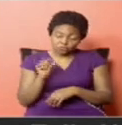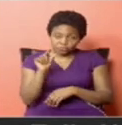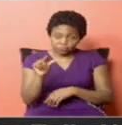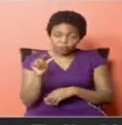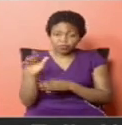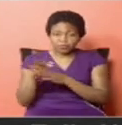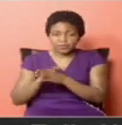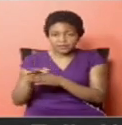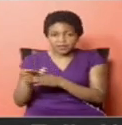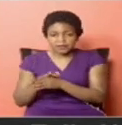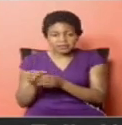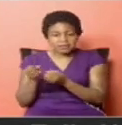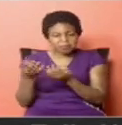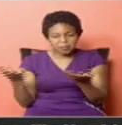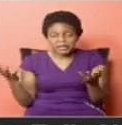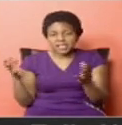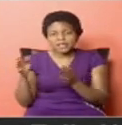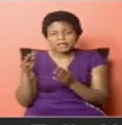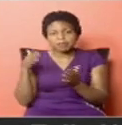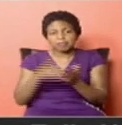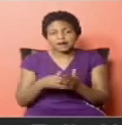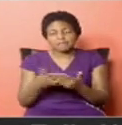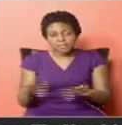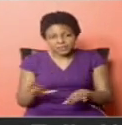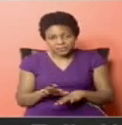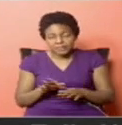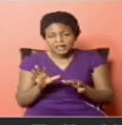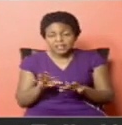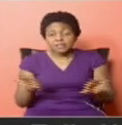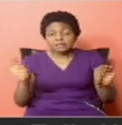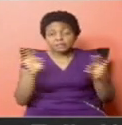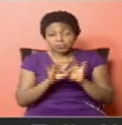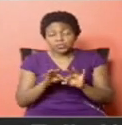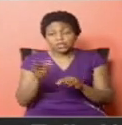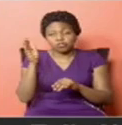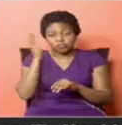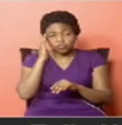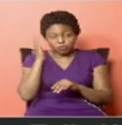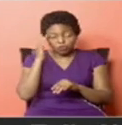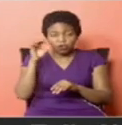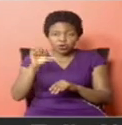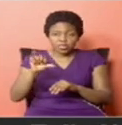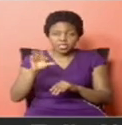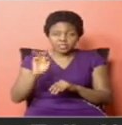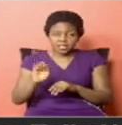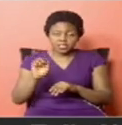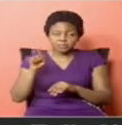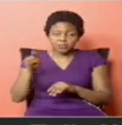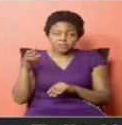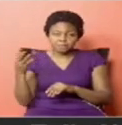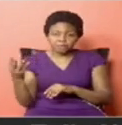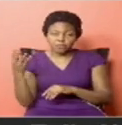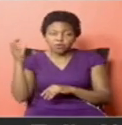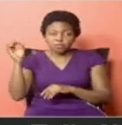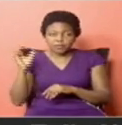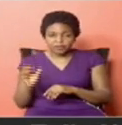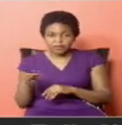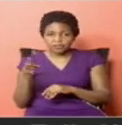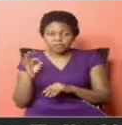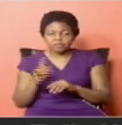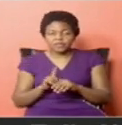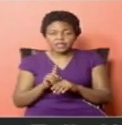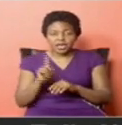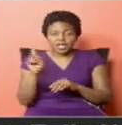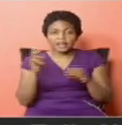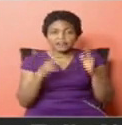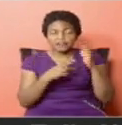enterprises were affected. It is important to note at this point that 98.4% of the highly